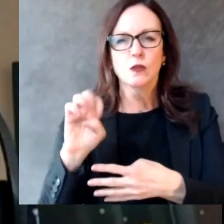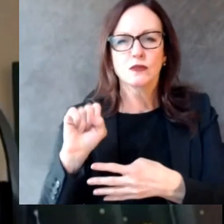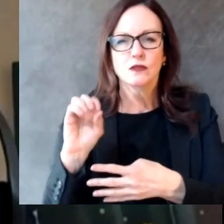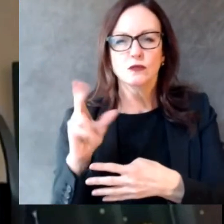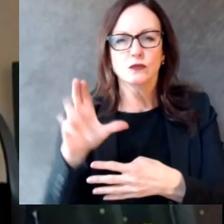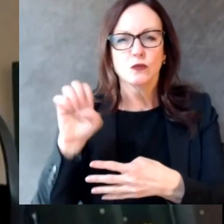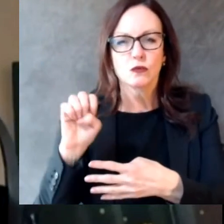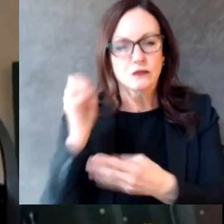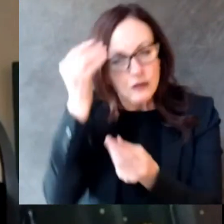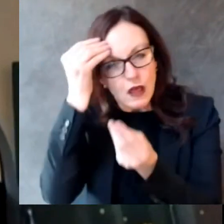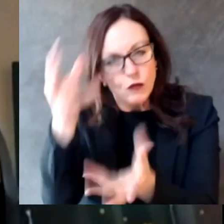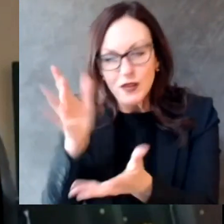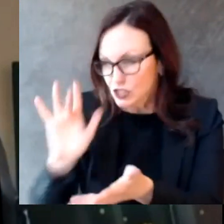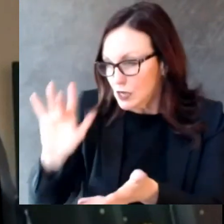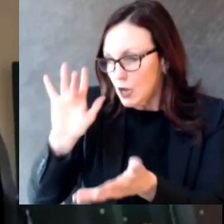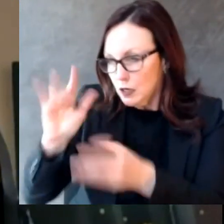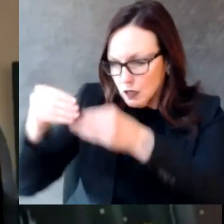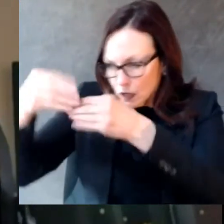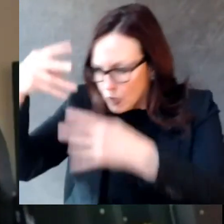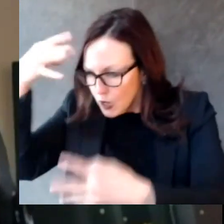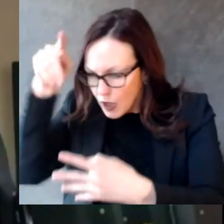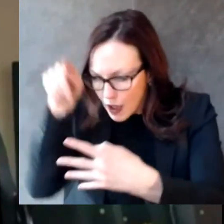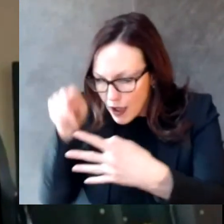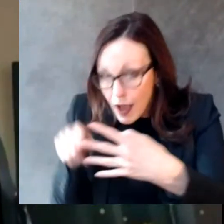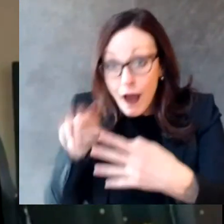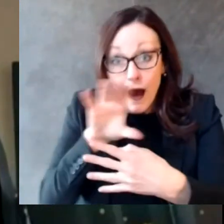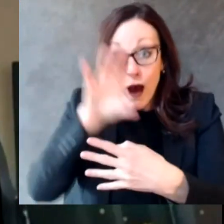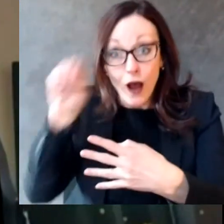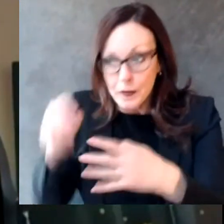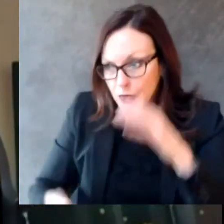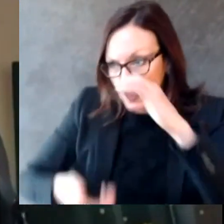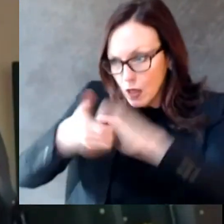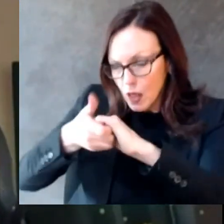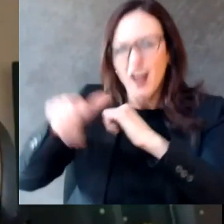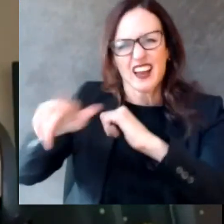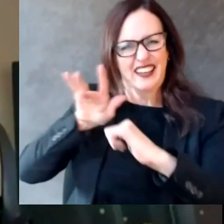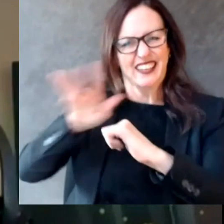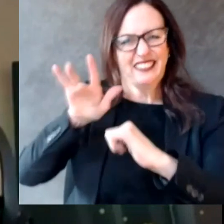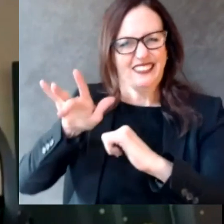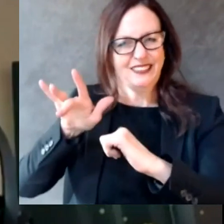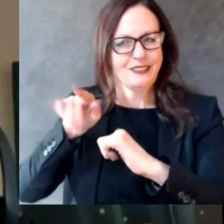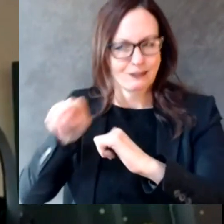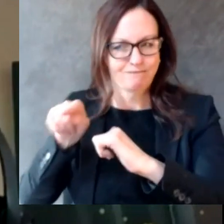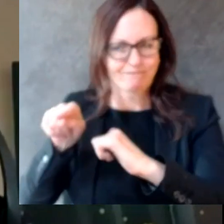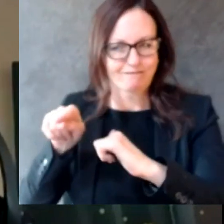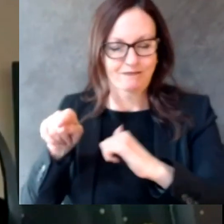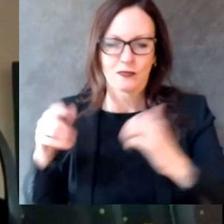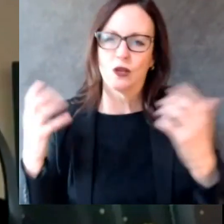4,497,245 doses of COVID-19 vaccine in Wisconsin.